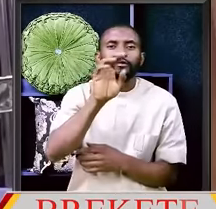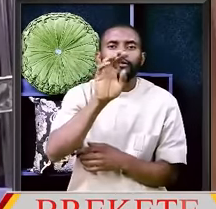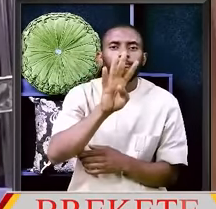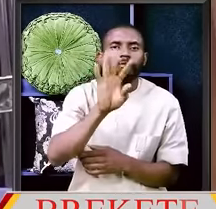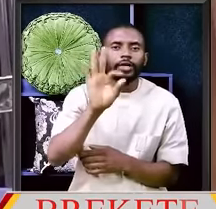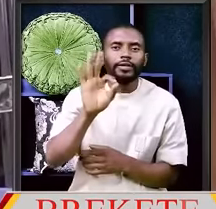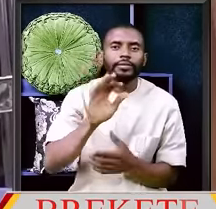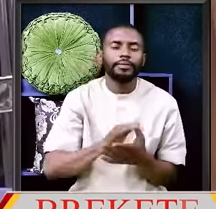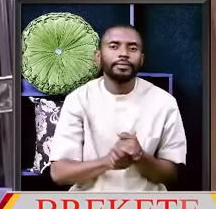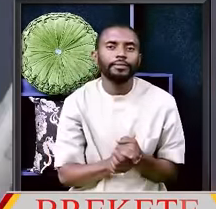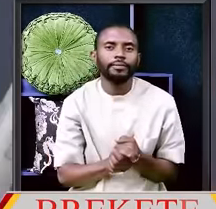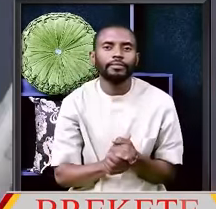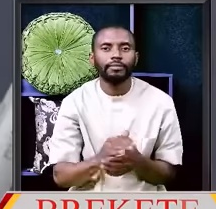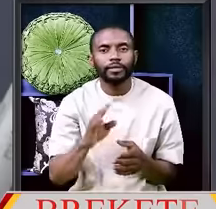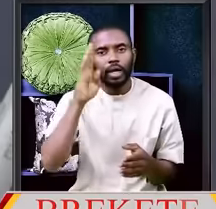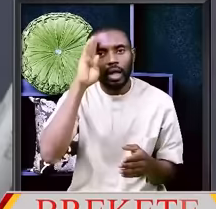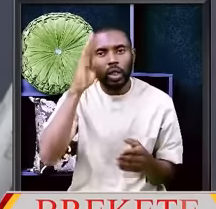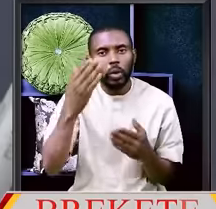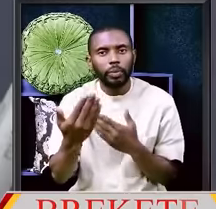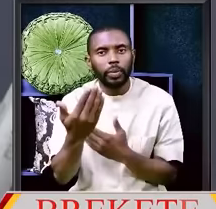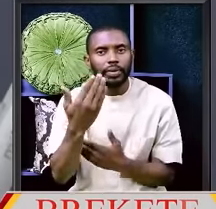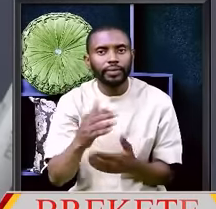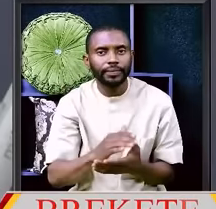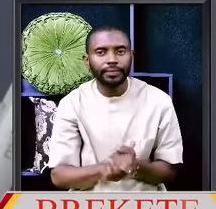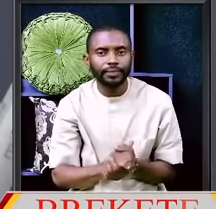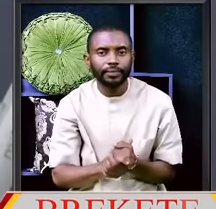080-33-22-11-49 Hello, good morning.